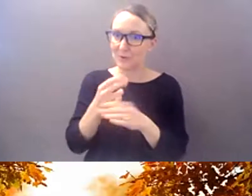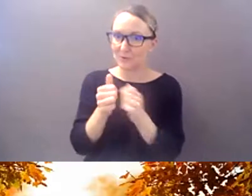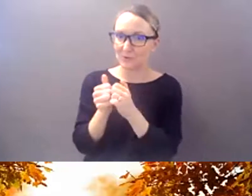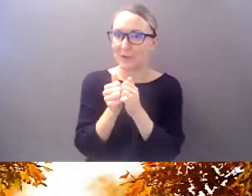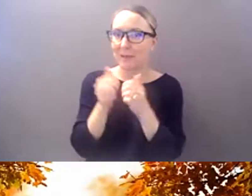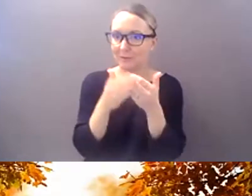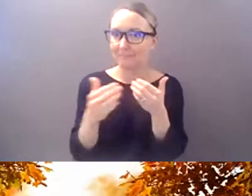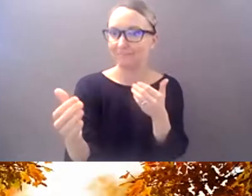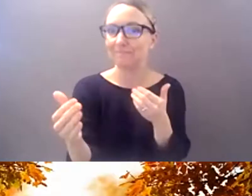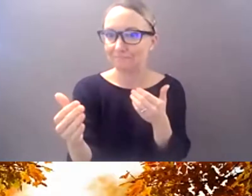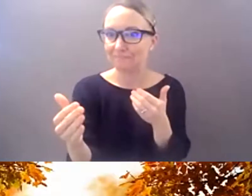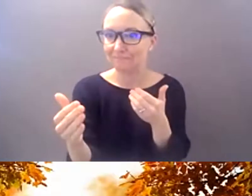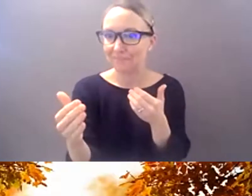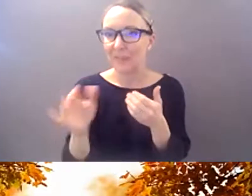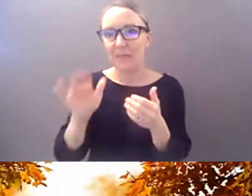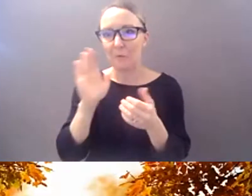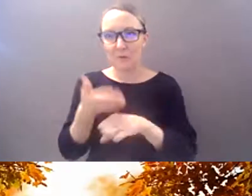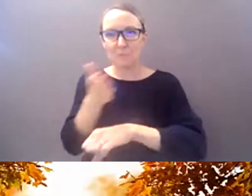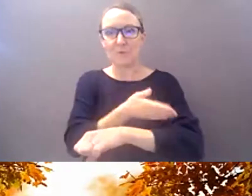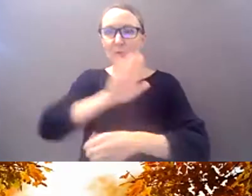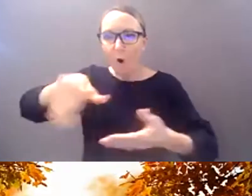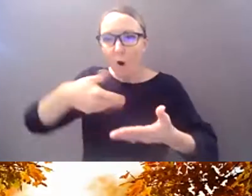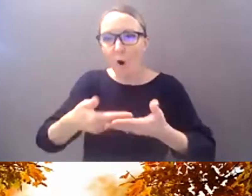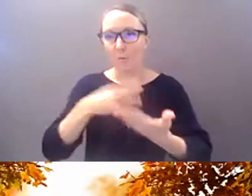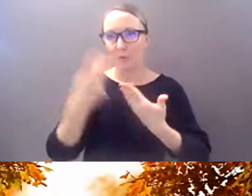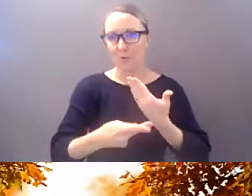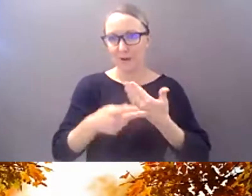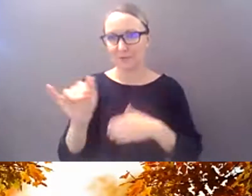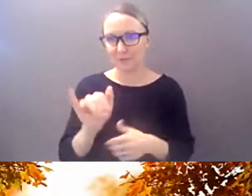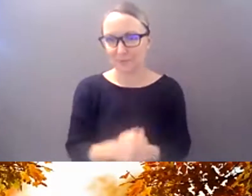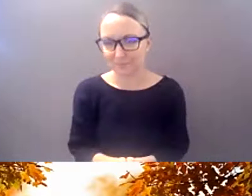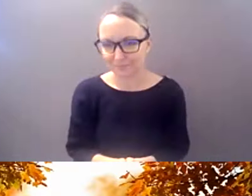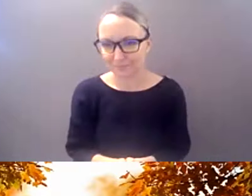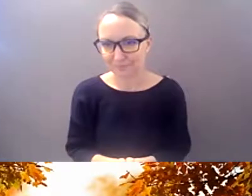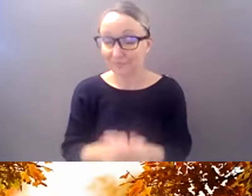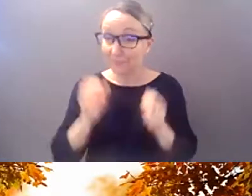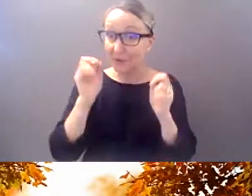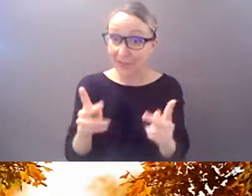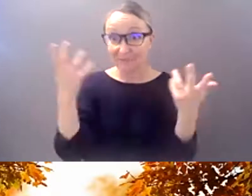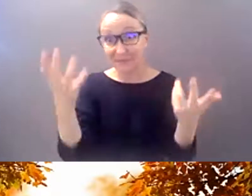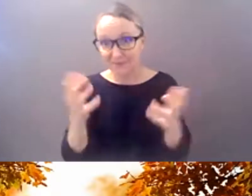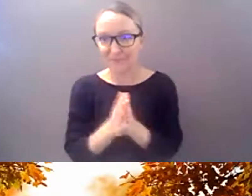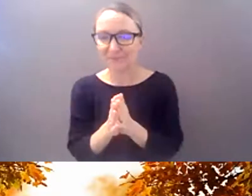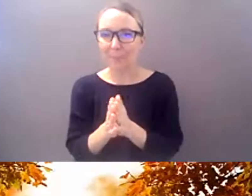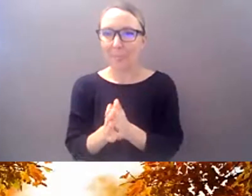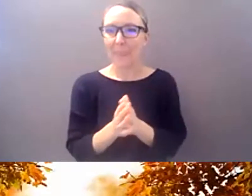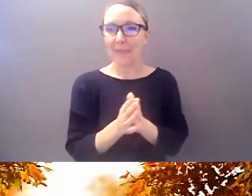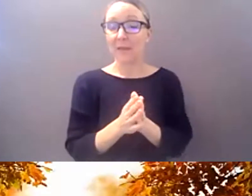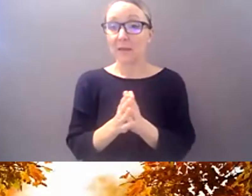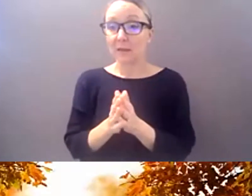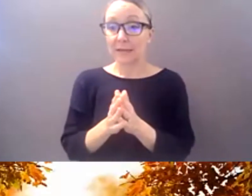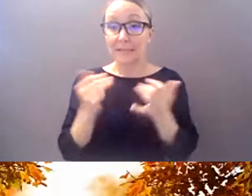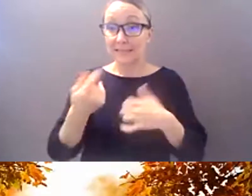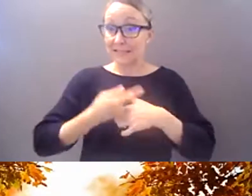and improve all of our programs collectively. So speaking of listening, what I'm especially interested in listening today is